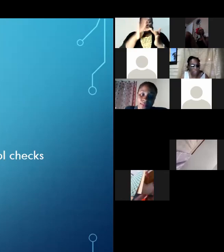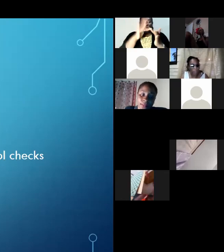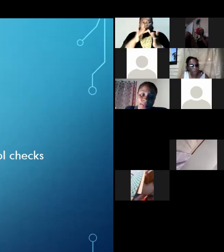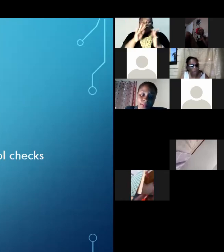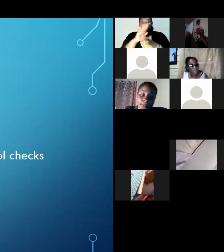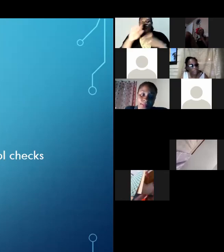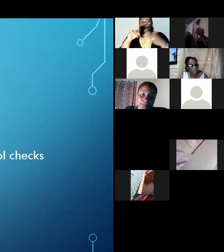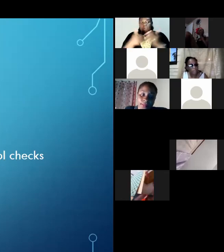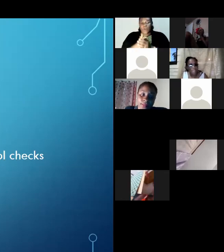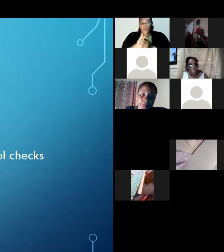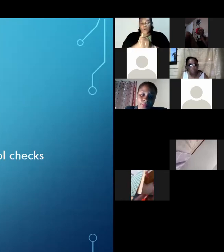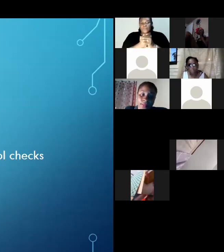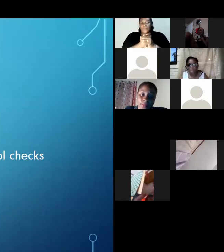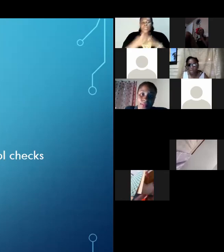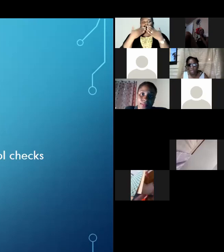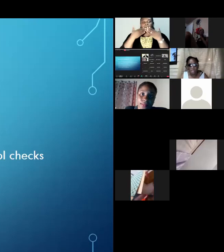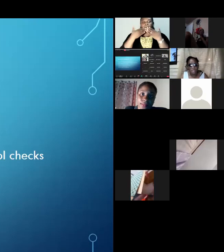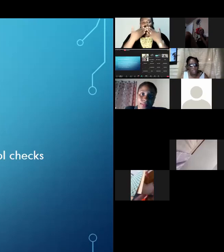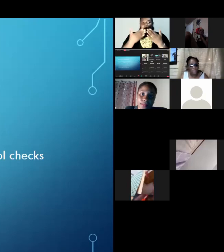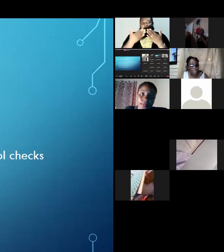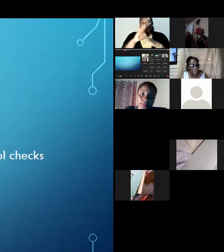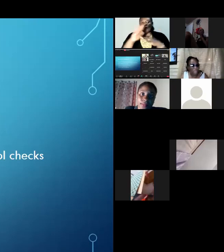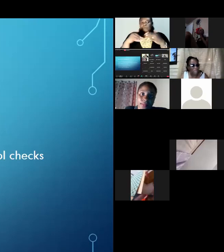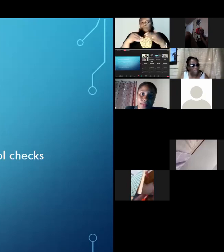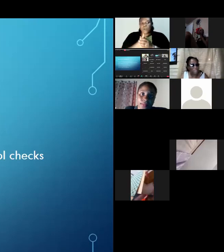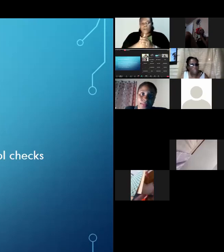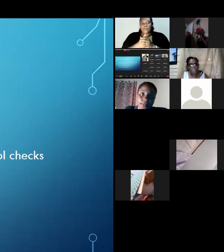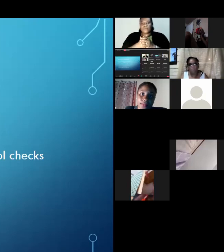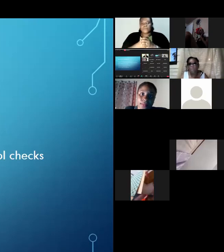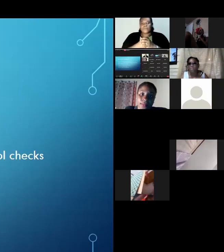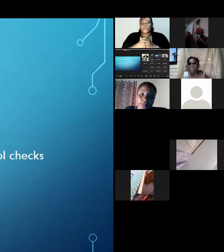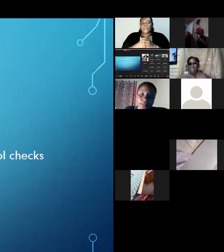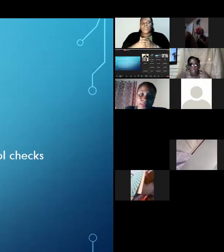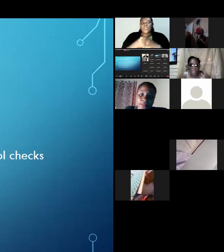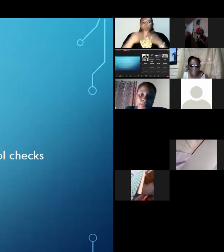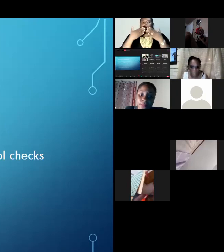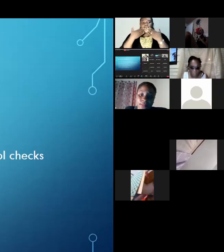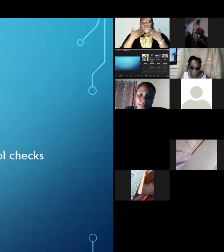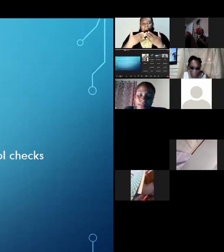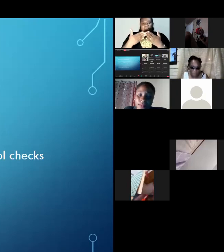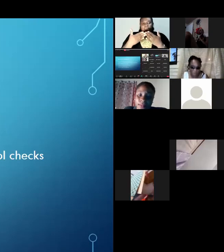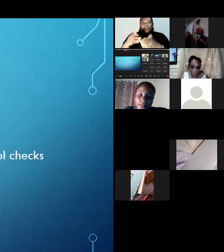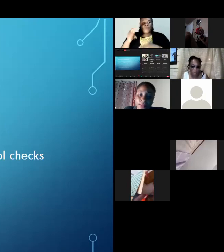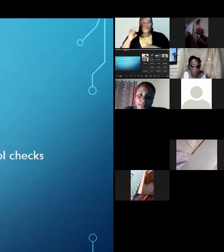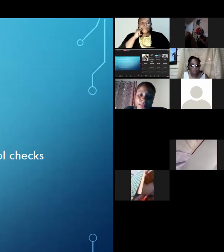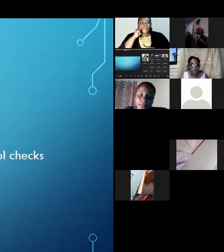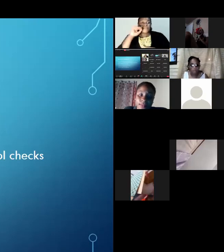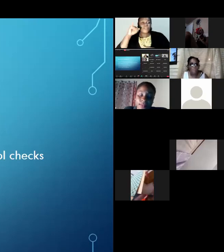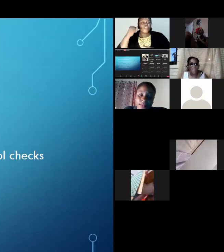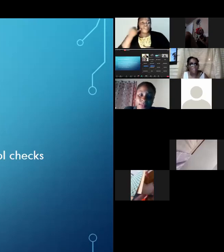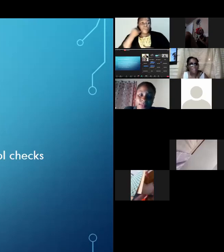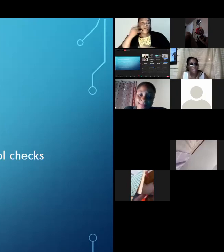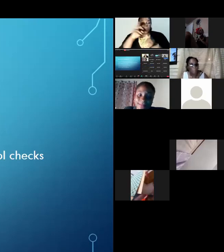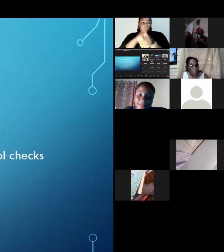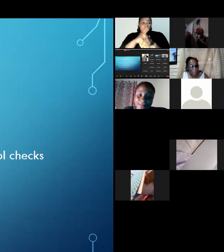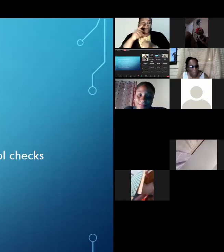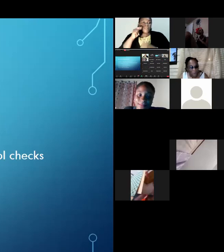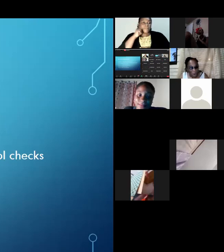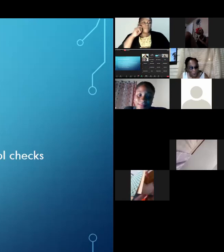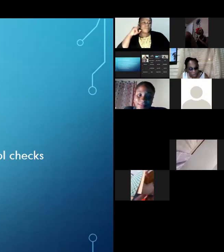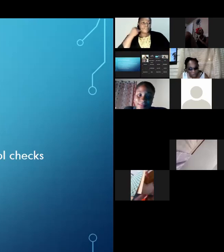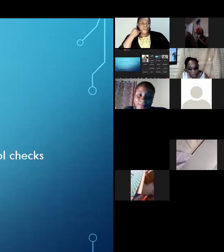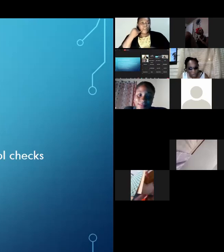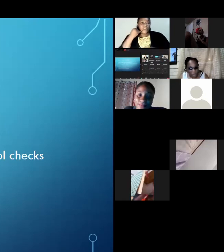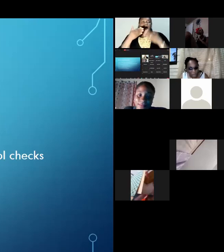their support. Dr. Jordan, this is a special thanks to you for accepting